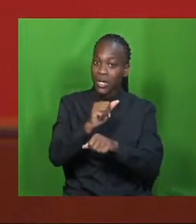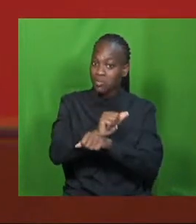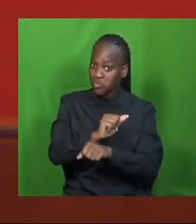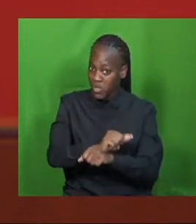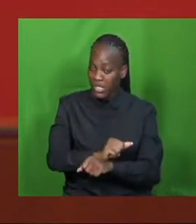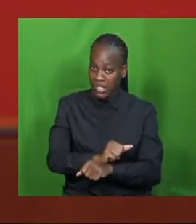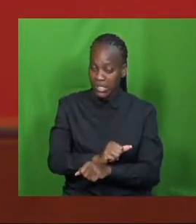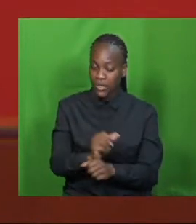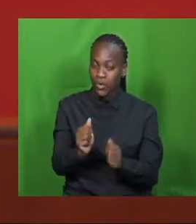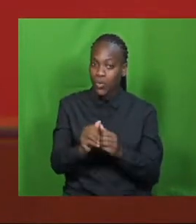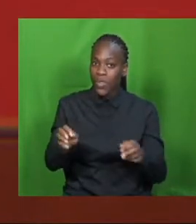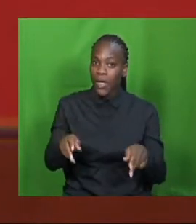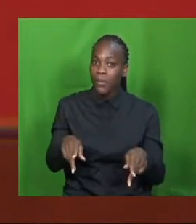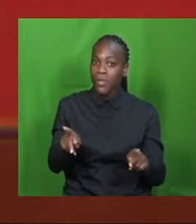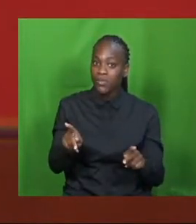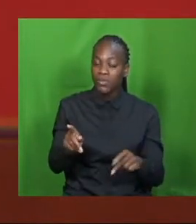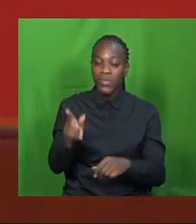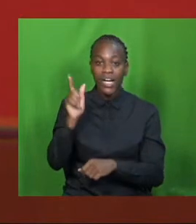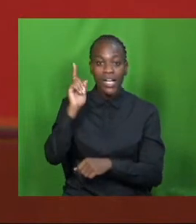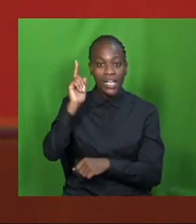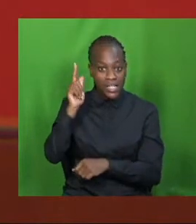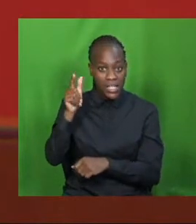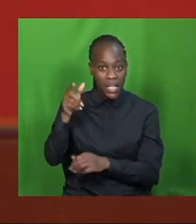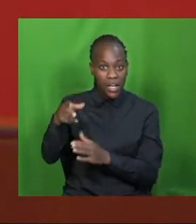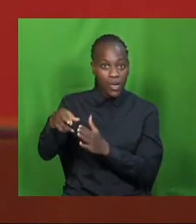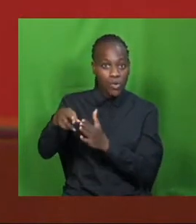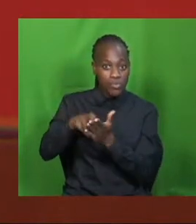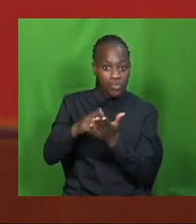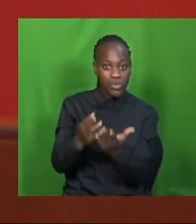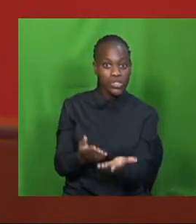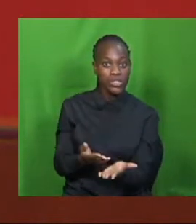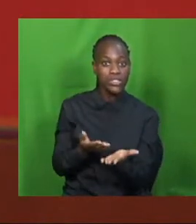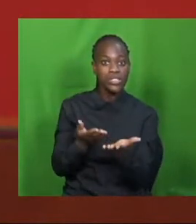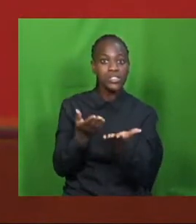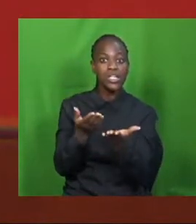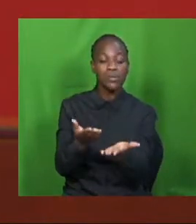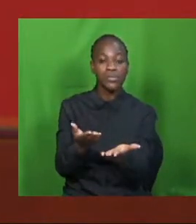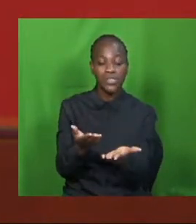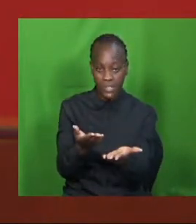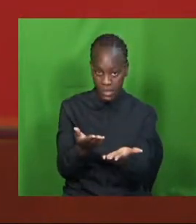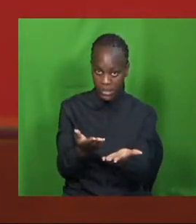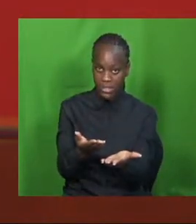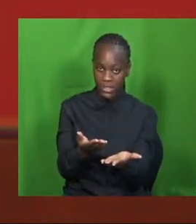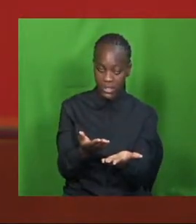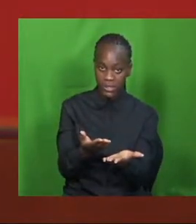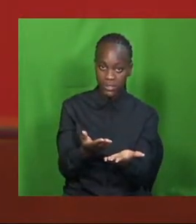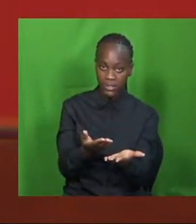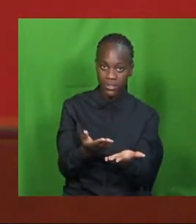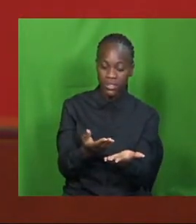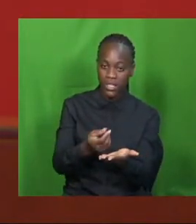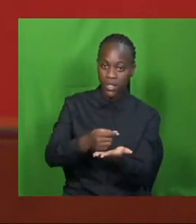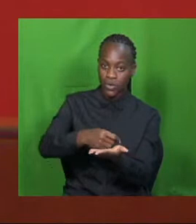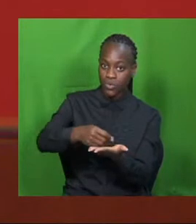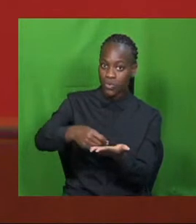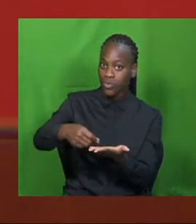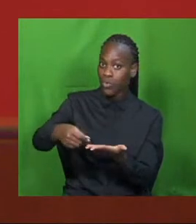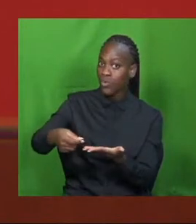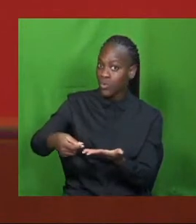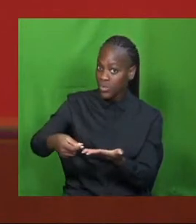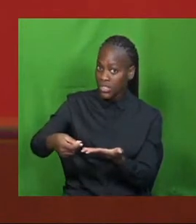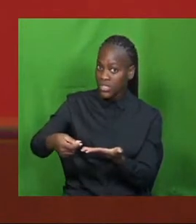absent with permission? No, Right Honorable Speaker. My contention is once it was